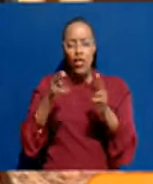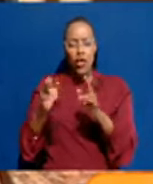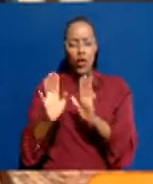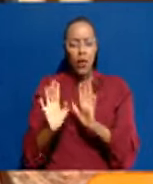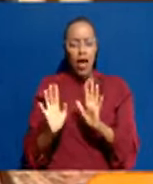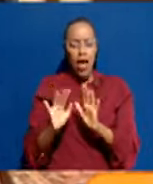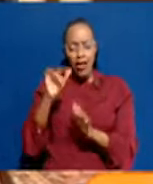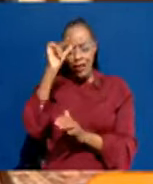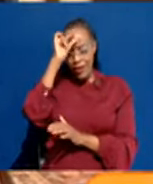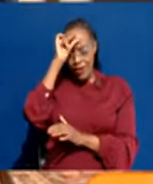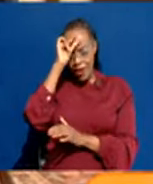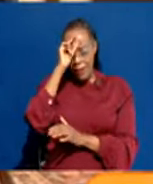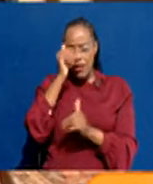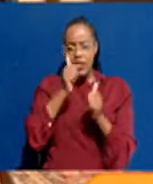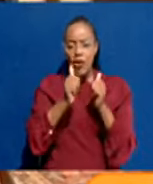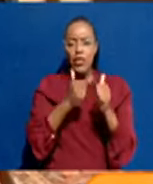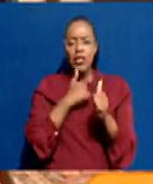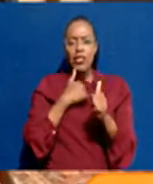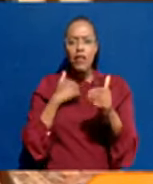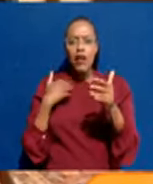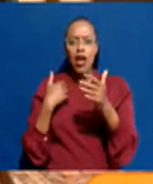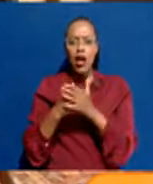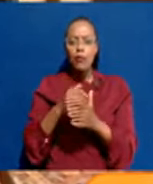government. Yes. That had up to